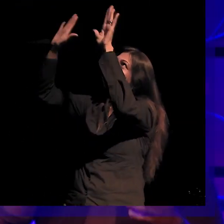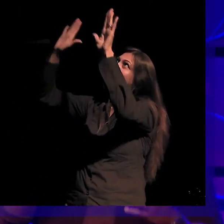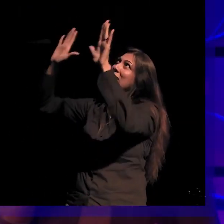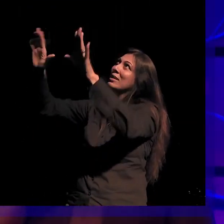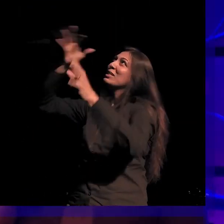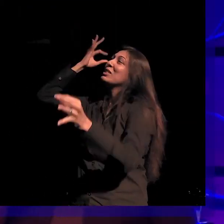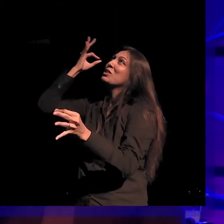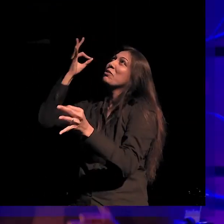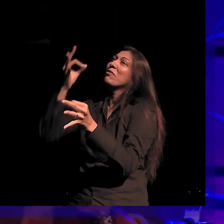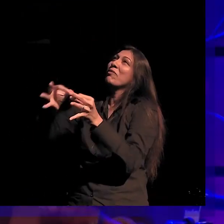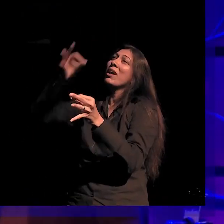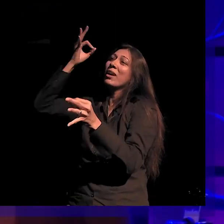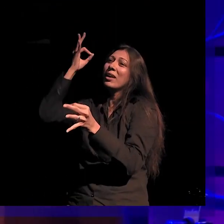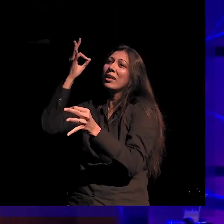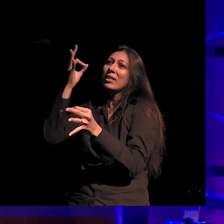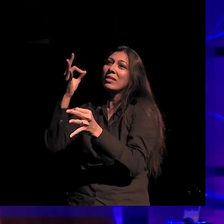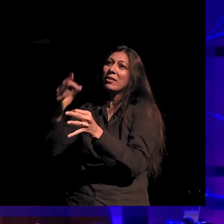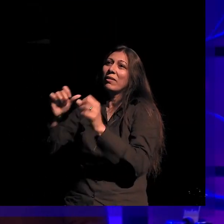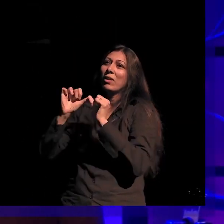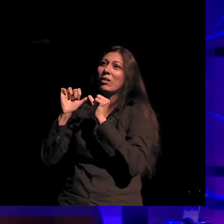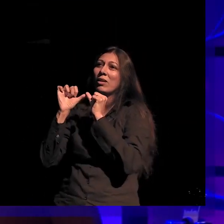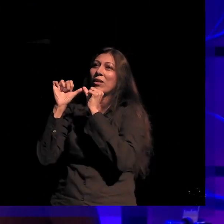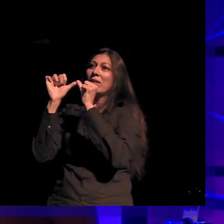Great is your